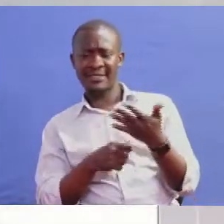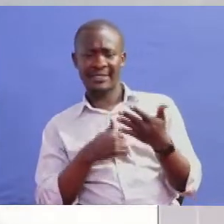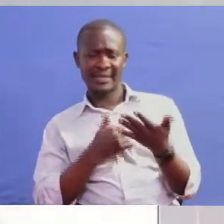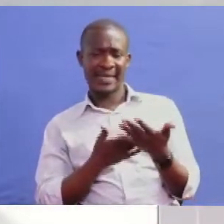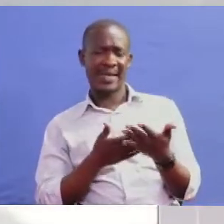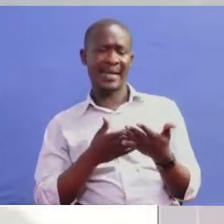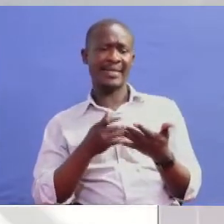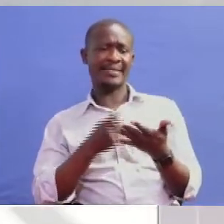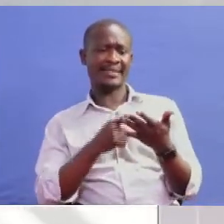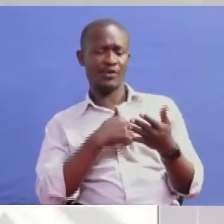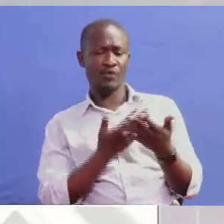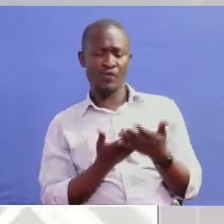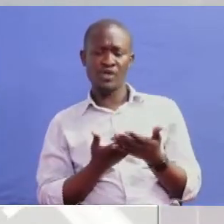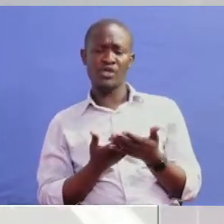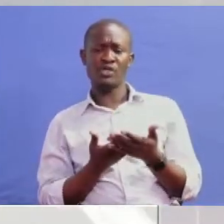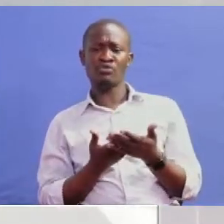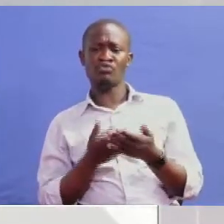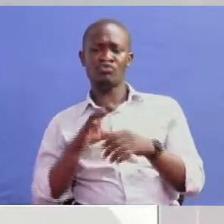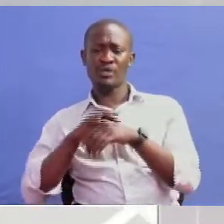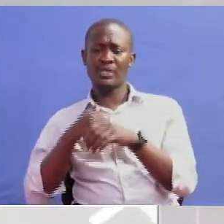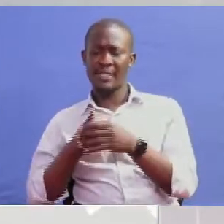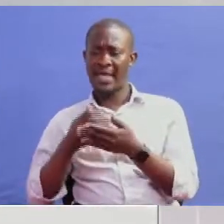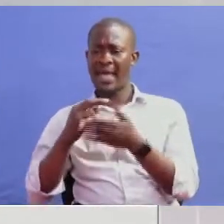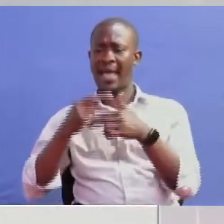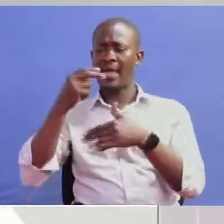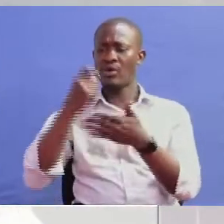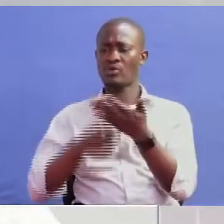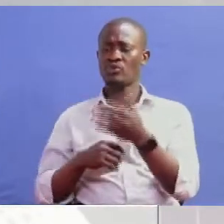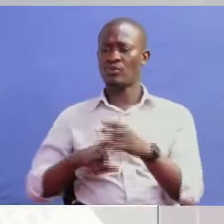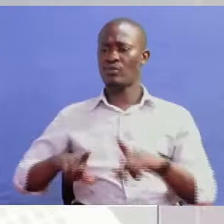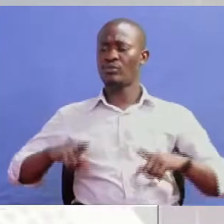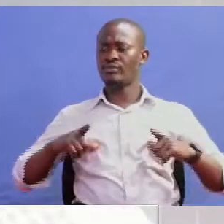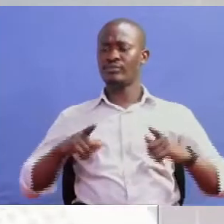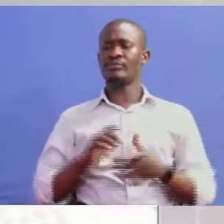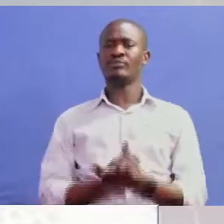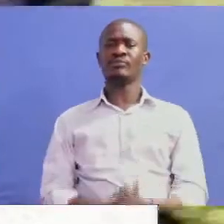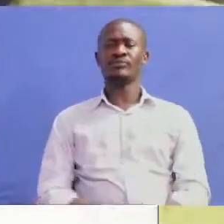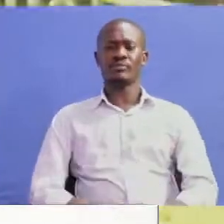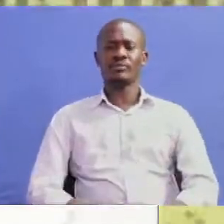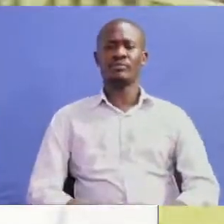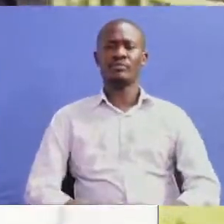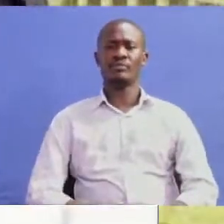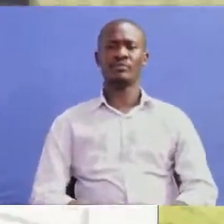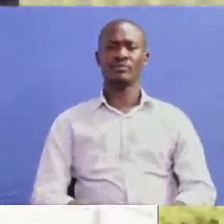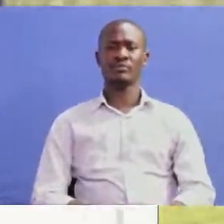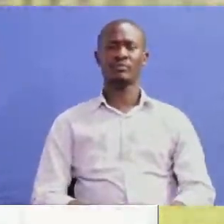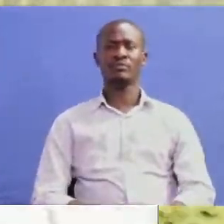levies in order to counter the high cost of living, as James Mureki reports.